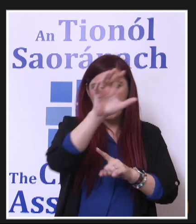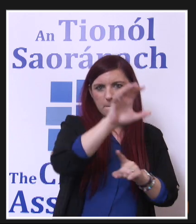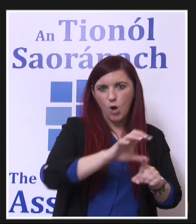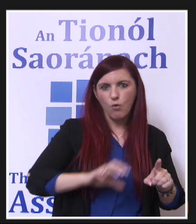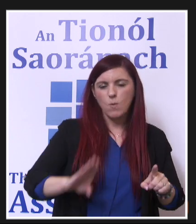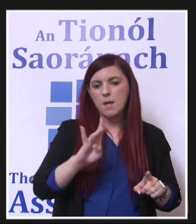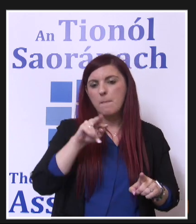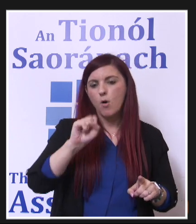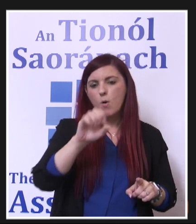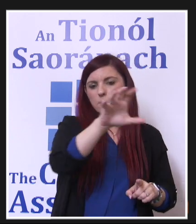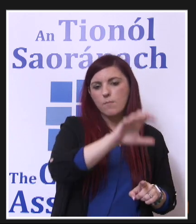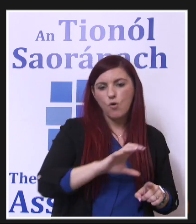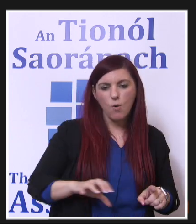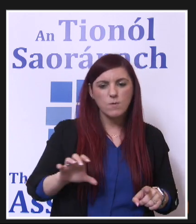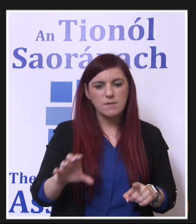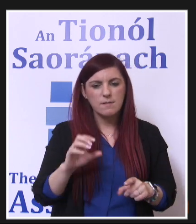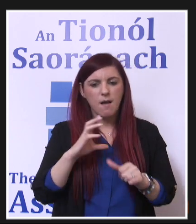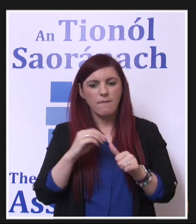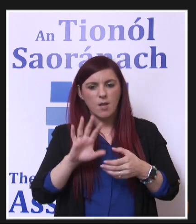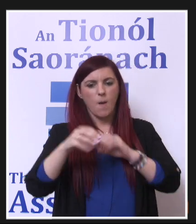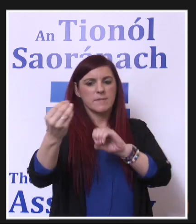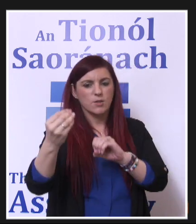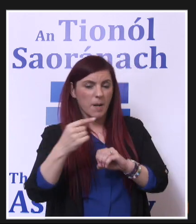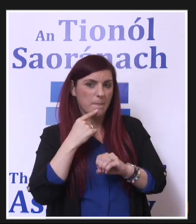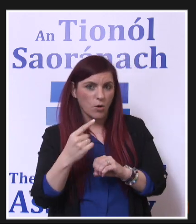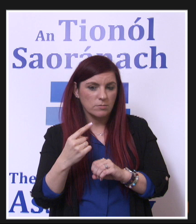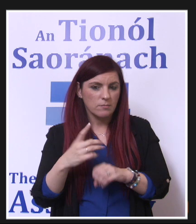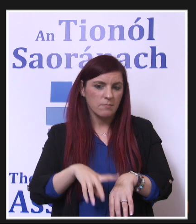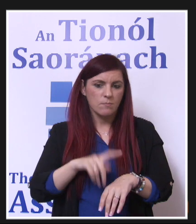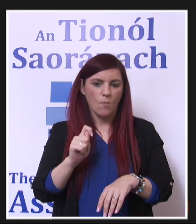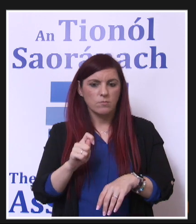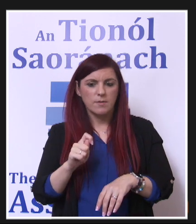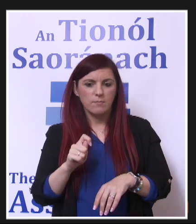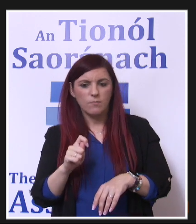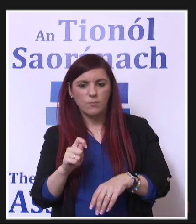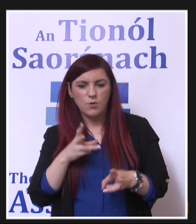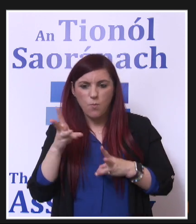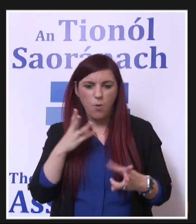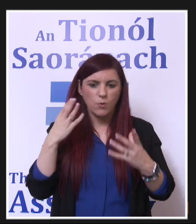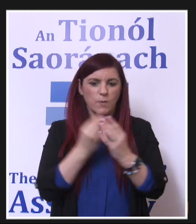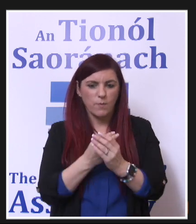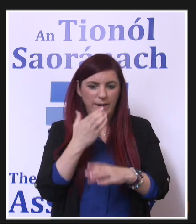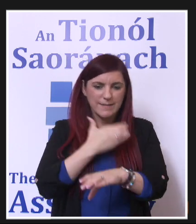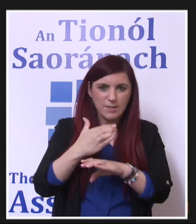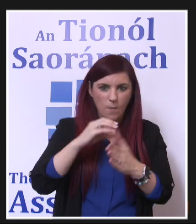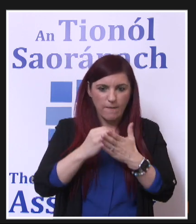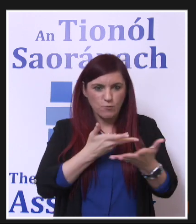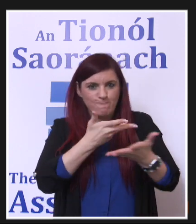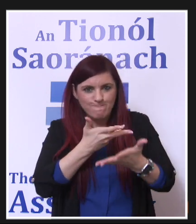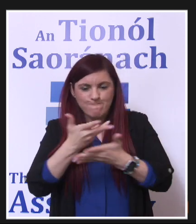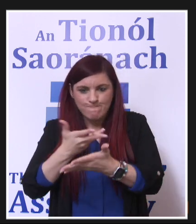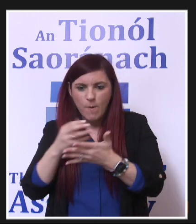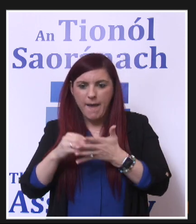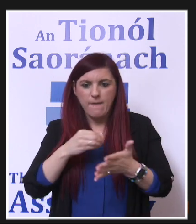with the boroughs of the opposition, but mainly we constantly have to speak with them. For example, in